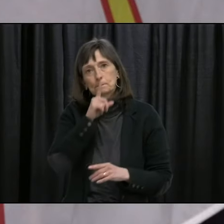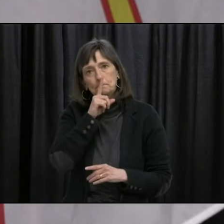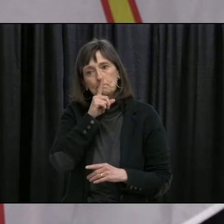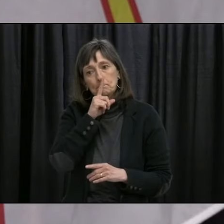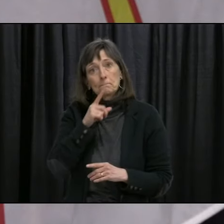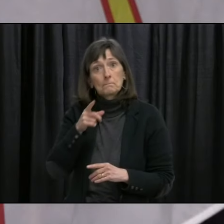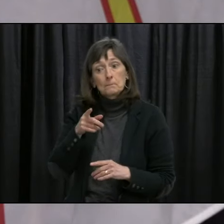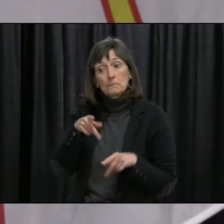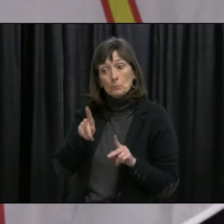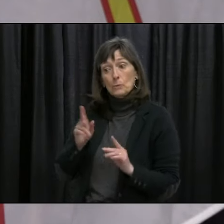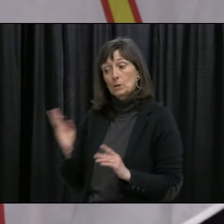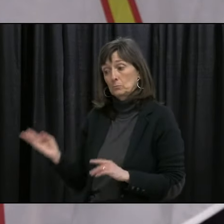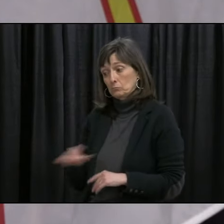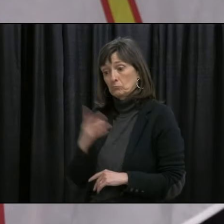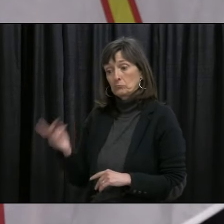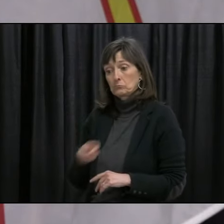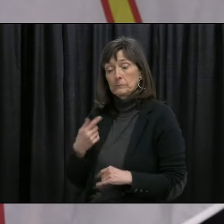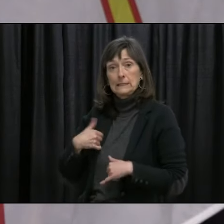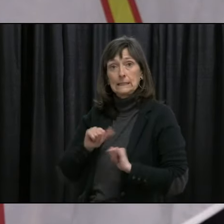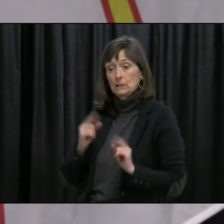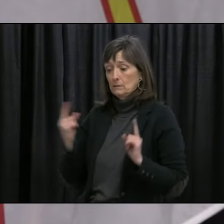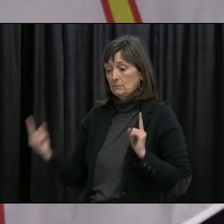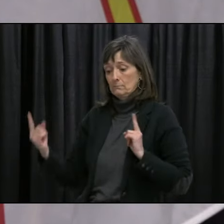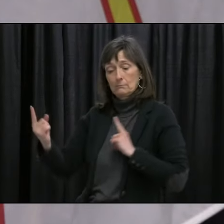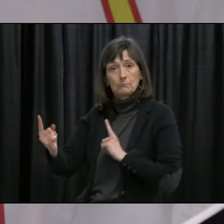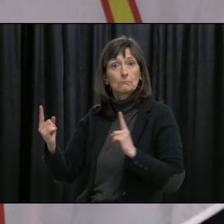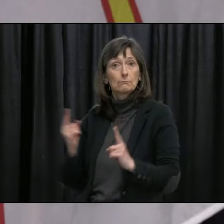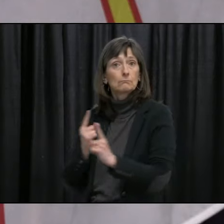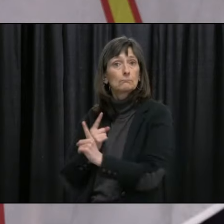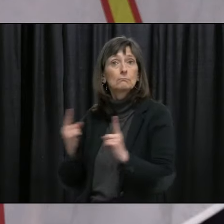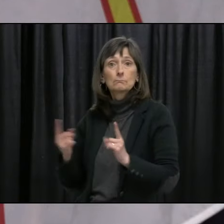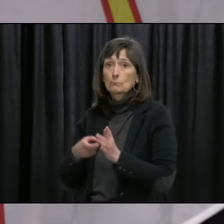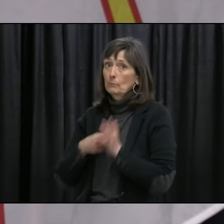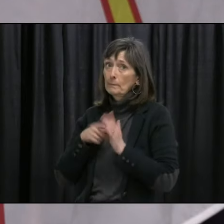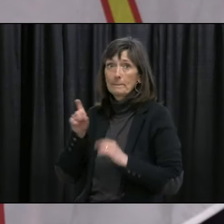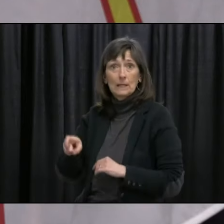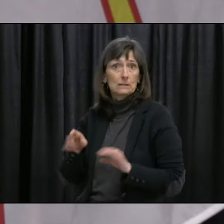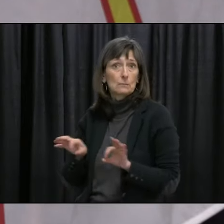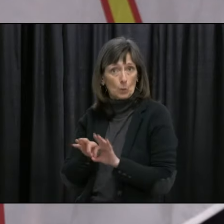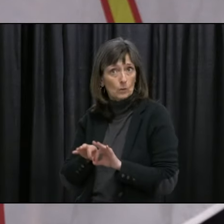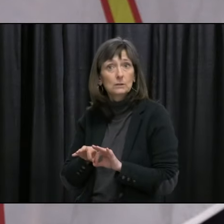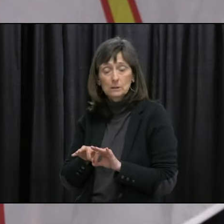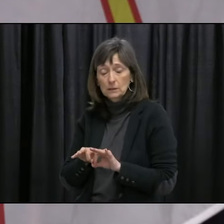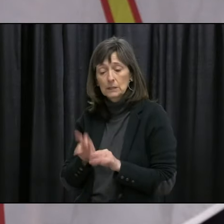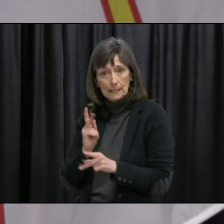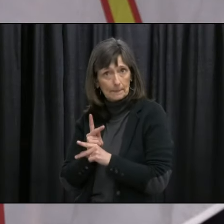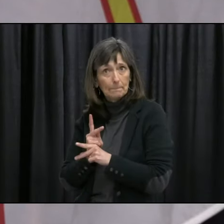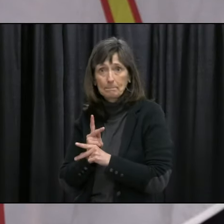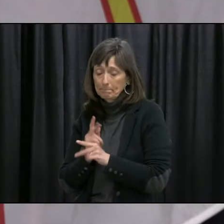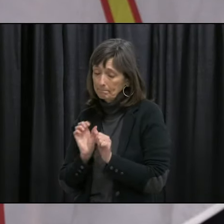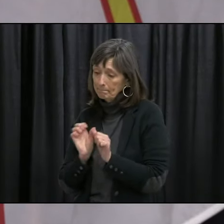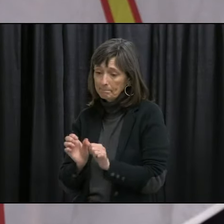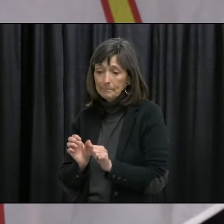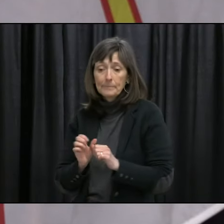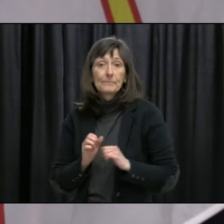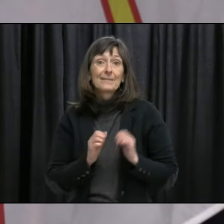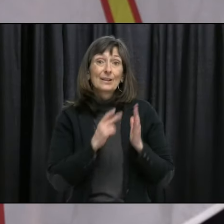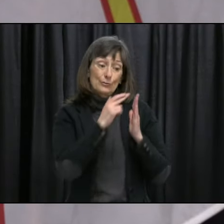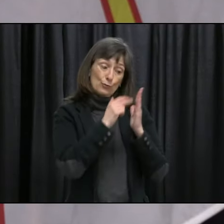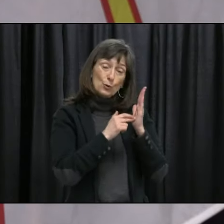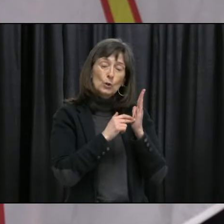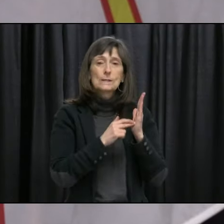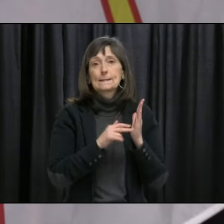admit people so that physical distancing can still be maintained. We think that's very important. As we said before, the measures that are